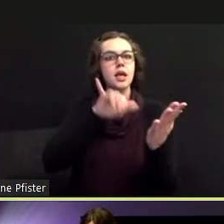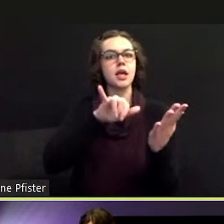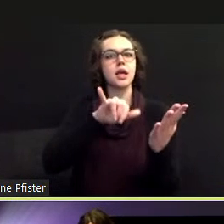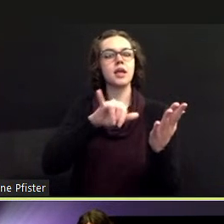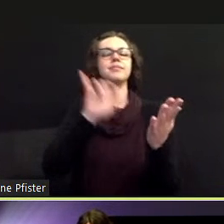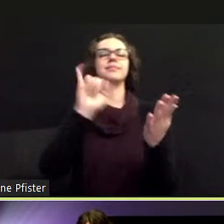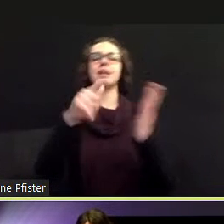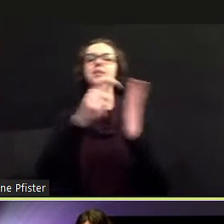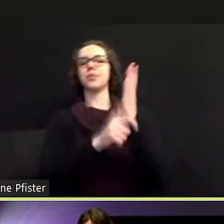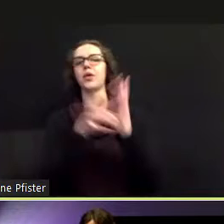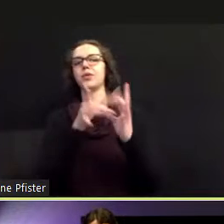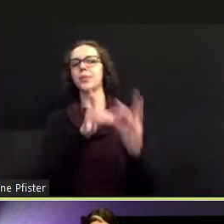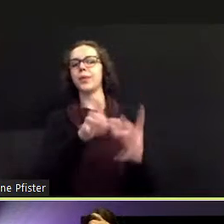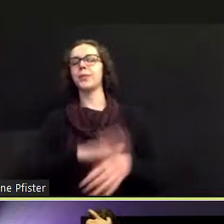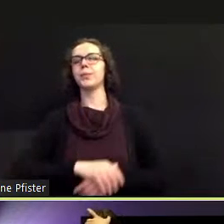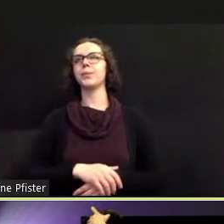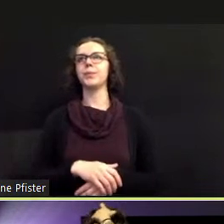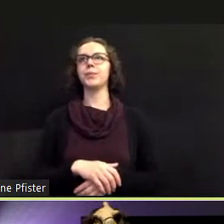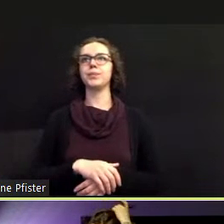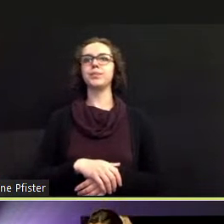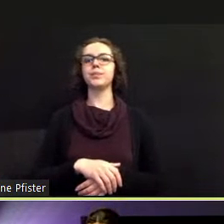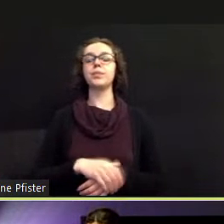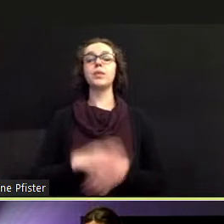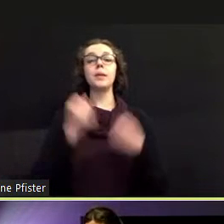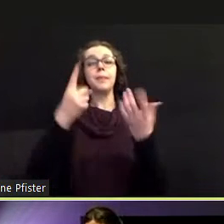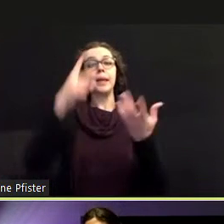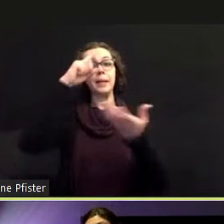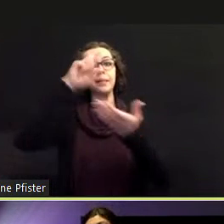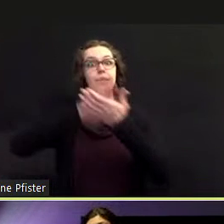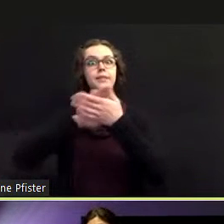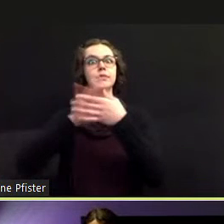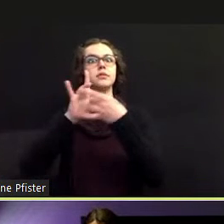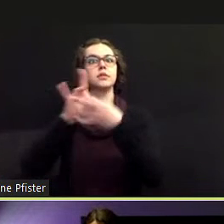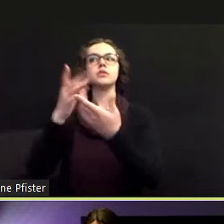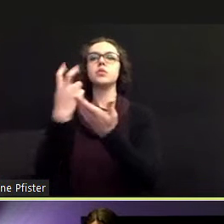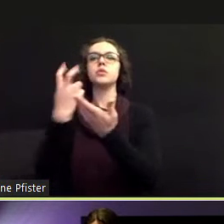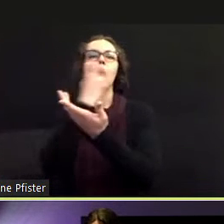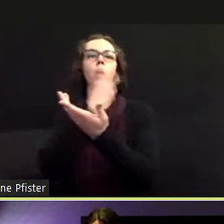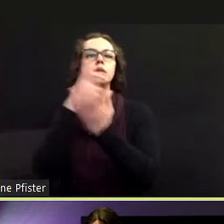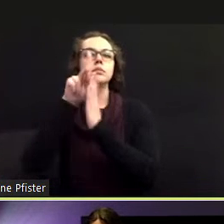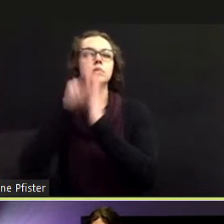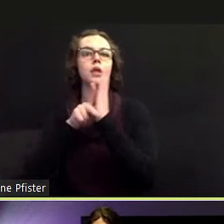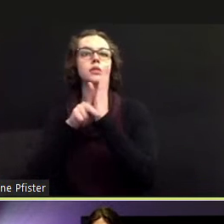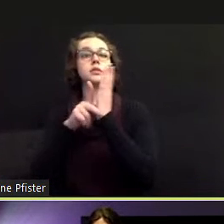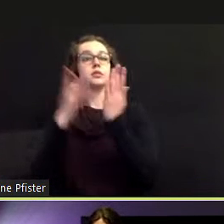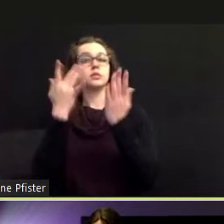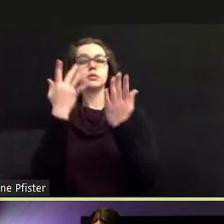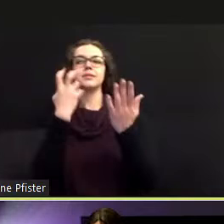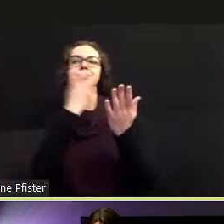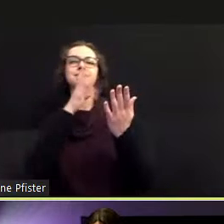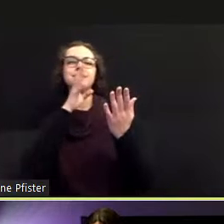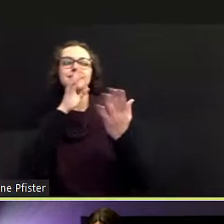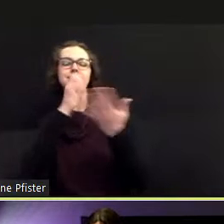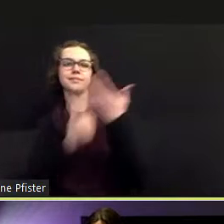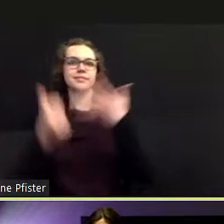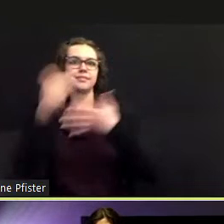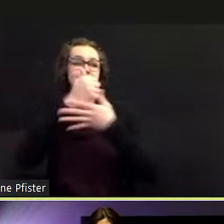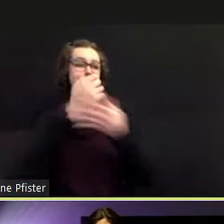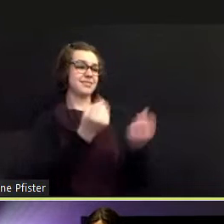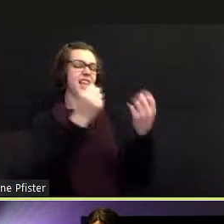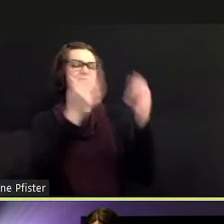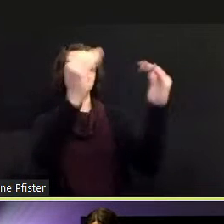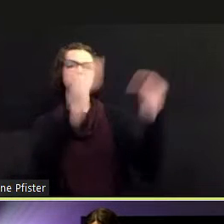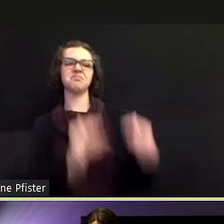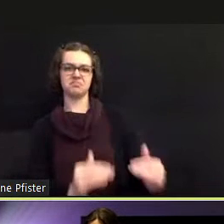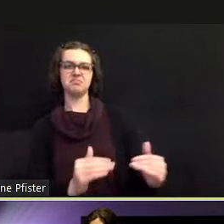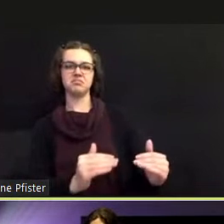article came out. Such beliefs often resulted in oralist policies which prioritized speech and disparaged sign language use. Despite